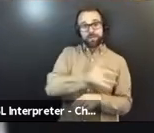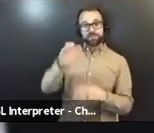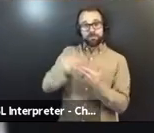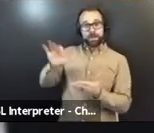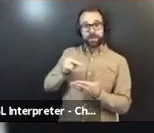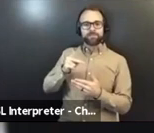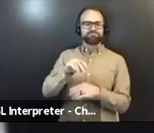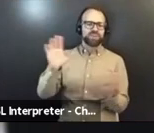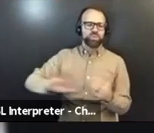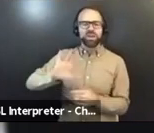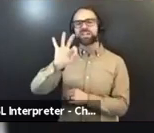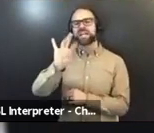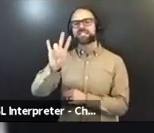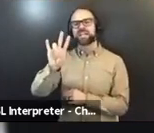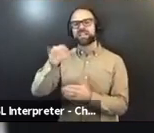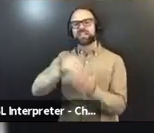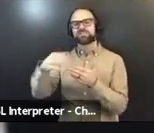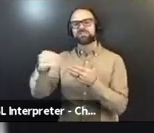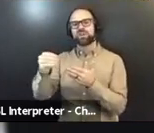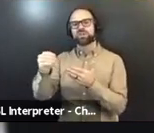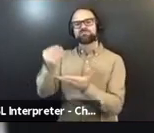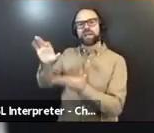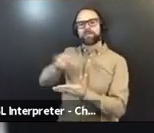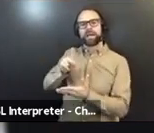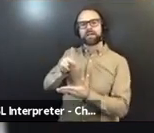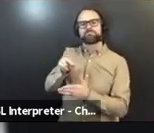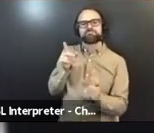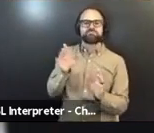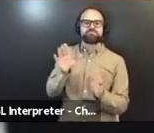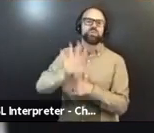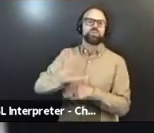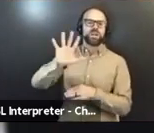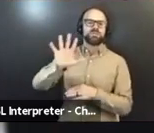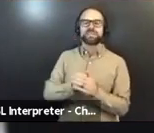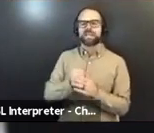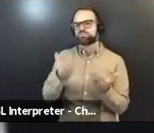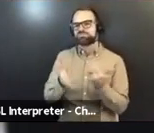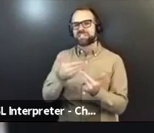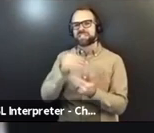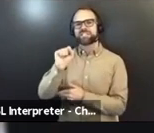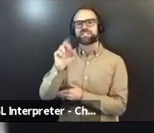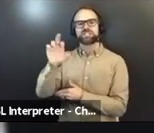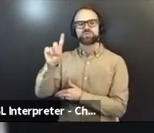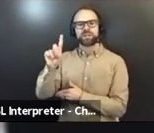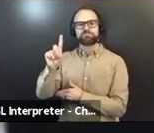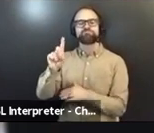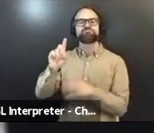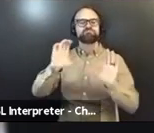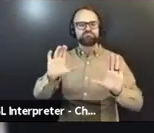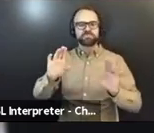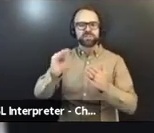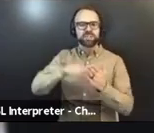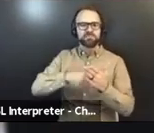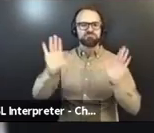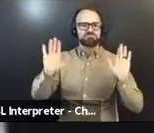return, approximately. Based on this, yep, that's a straightforward, easy shred claim, yeah? How do you maximize on doing a